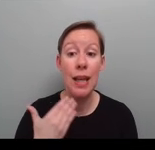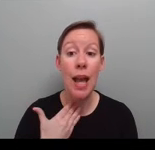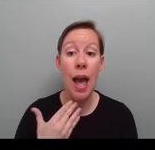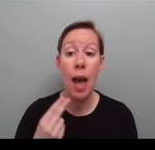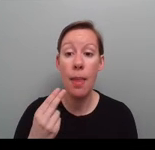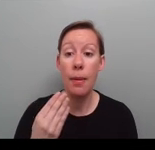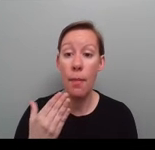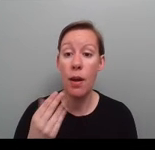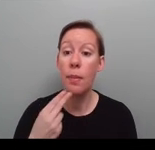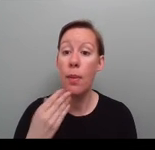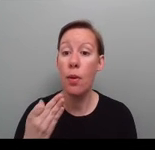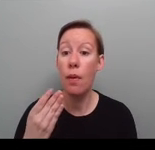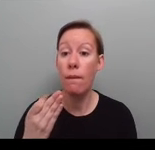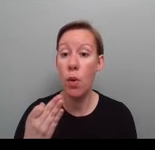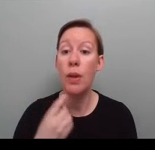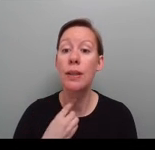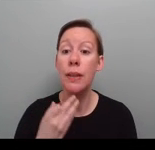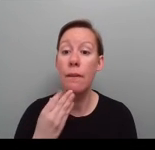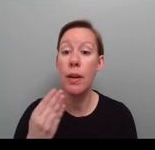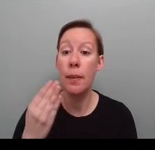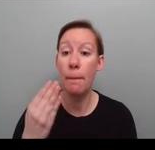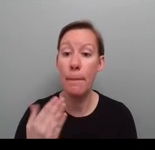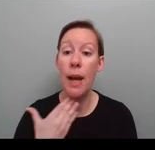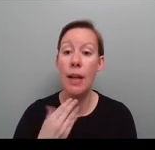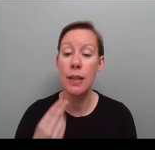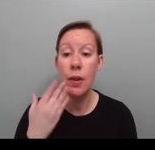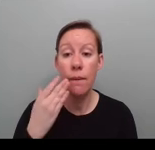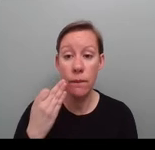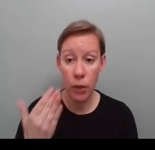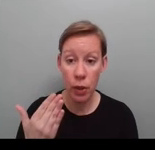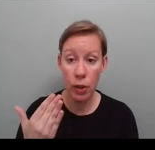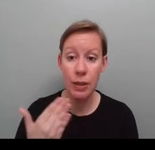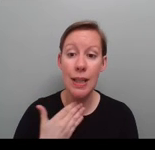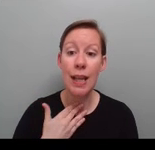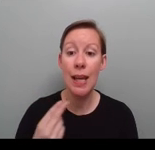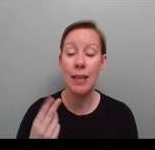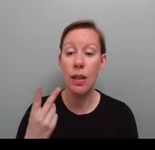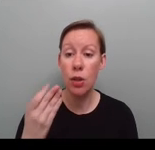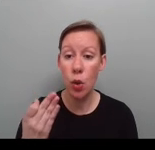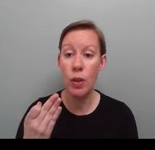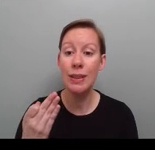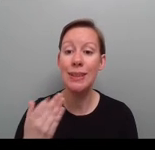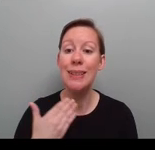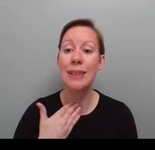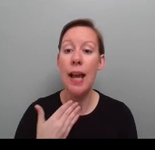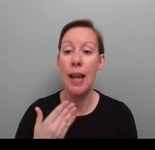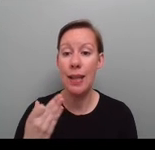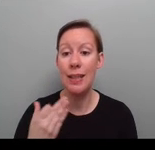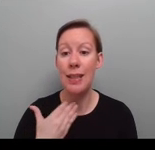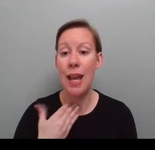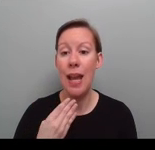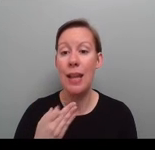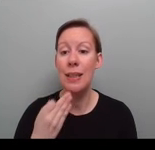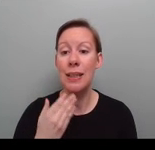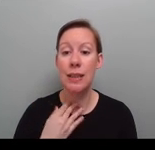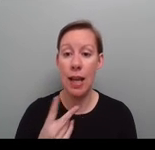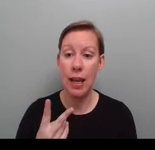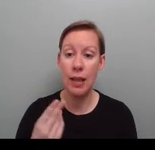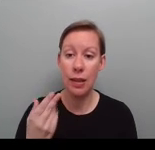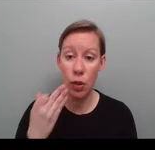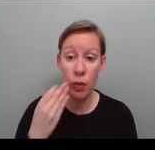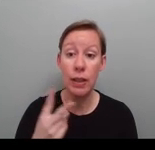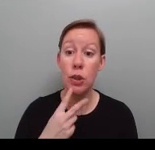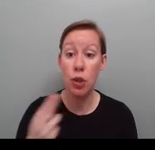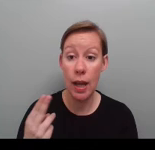at the bottom, there are 4 different buttons here. The first button is your status and your setting. The green